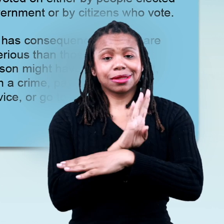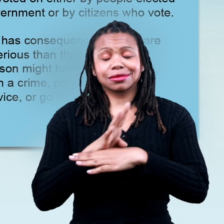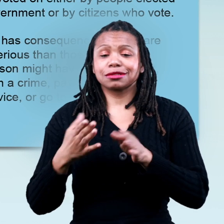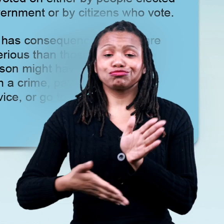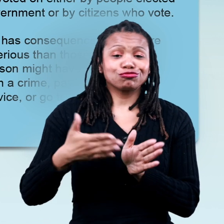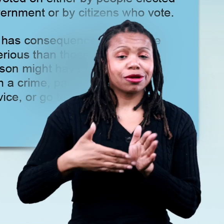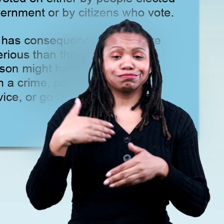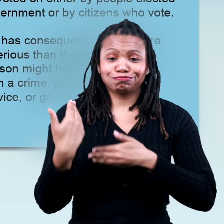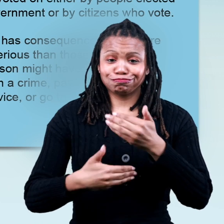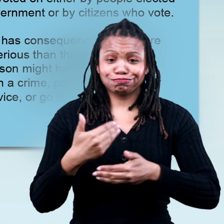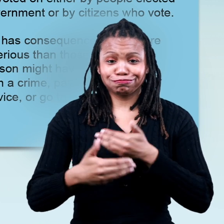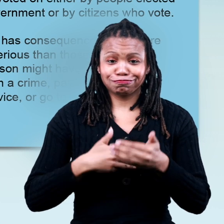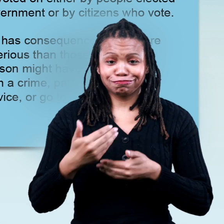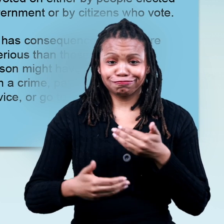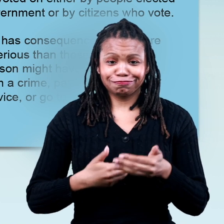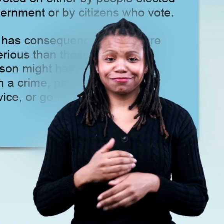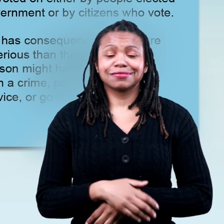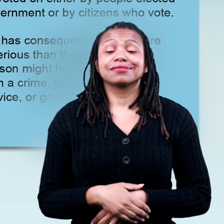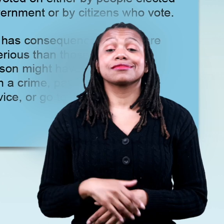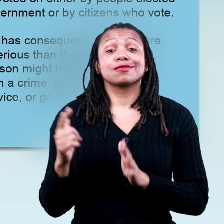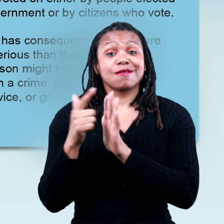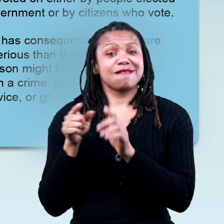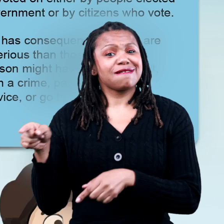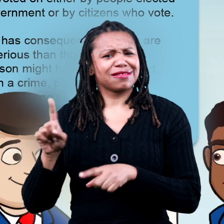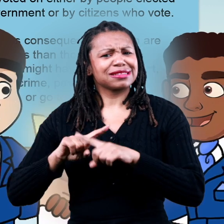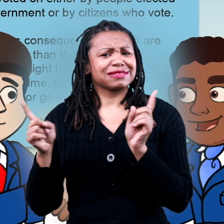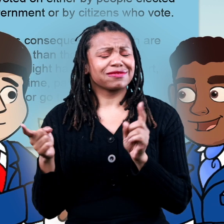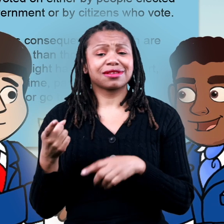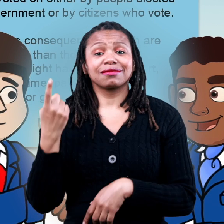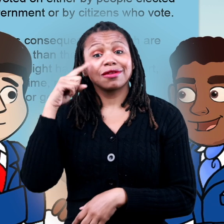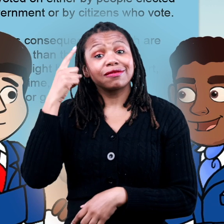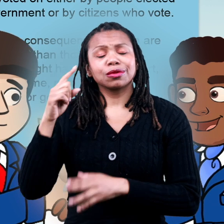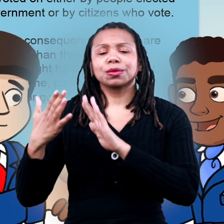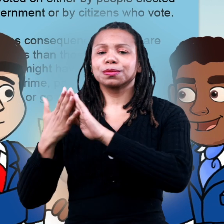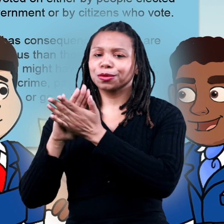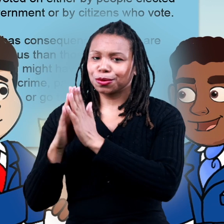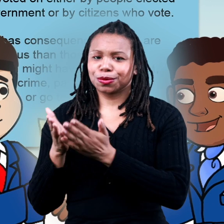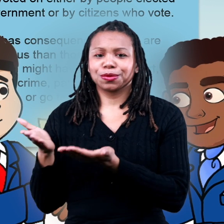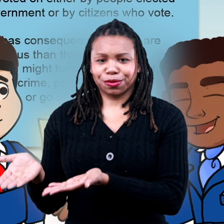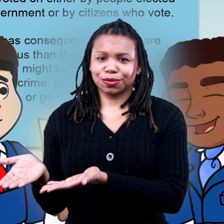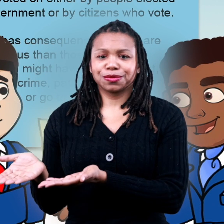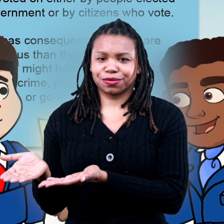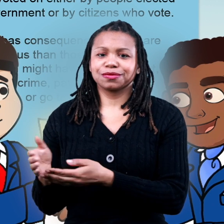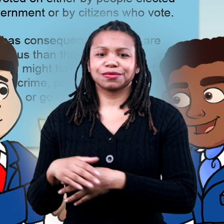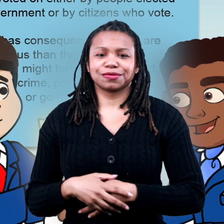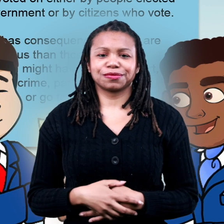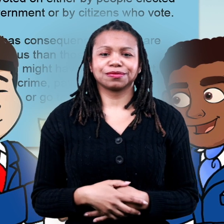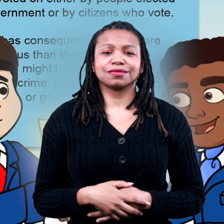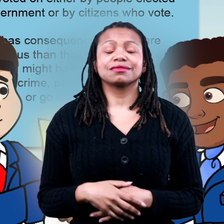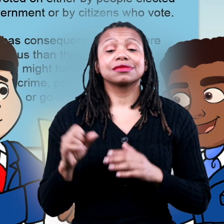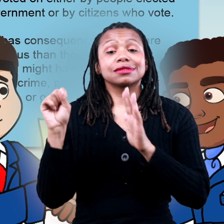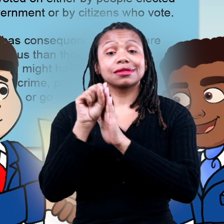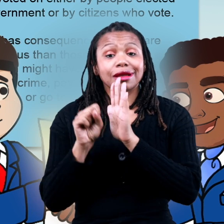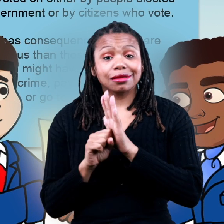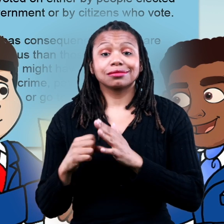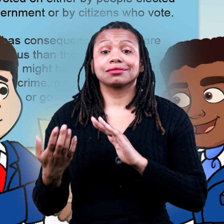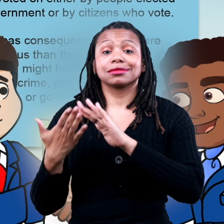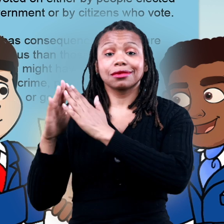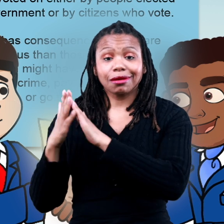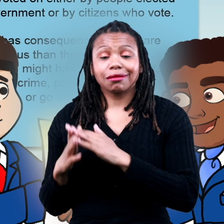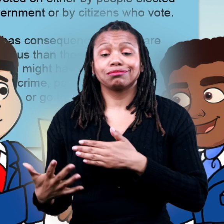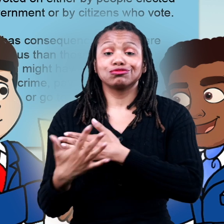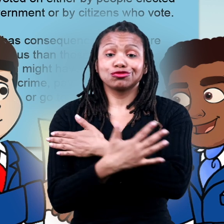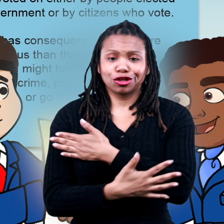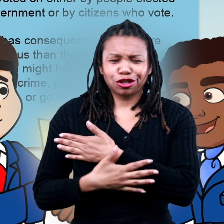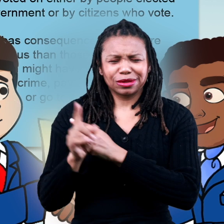organizations, clubs, and businesses. Laws, on the other hand, are used in communities,